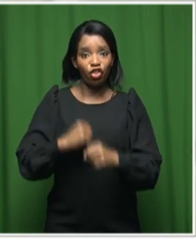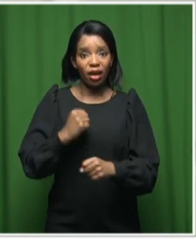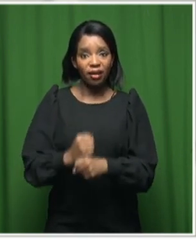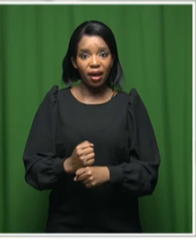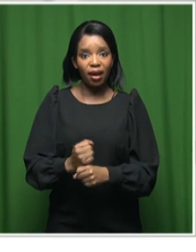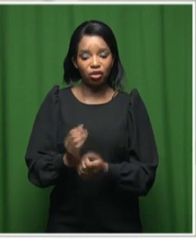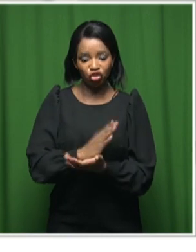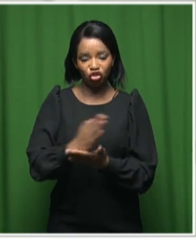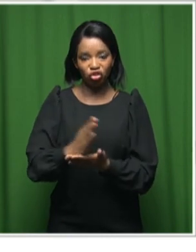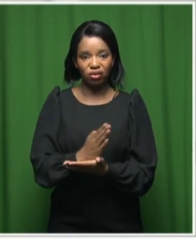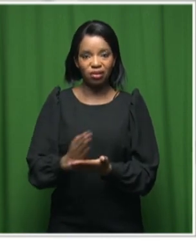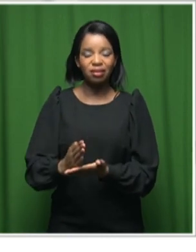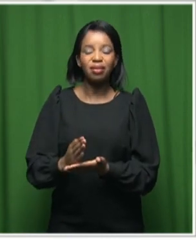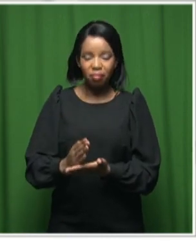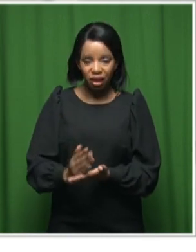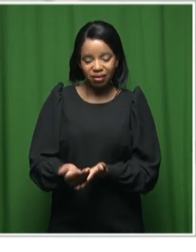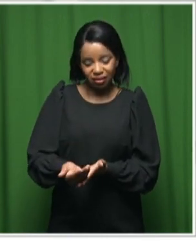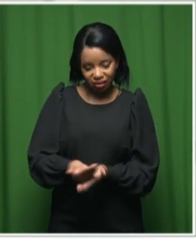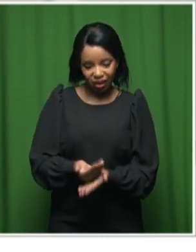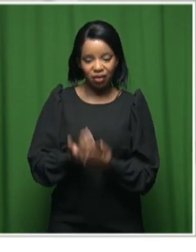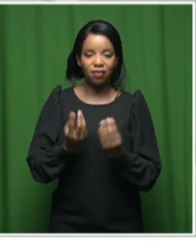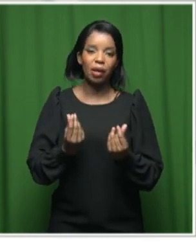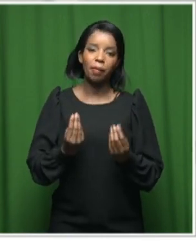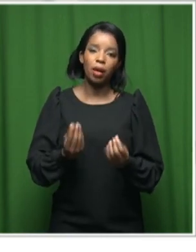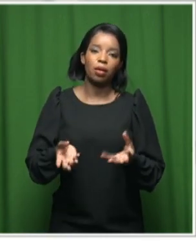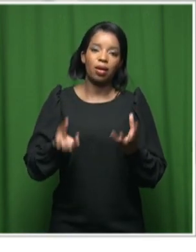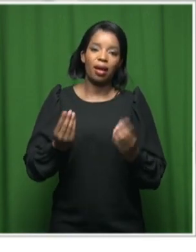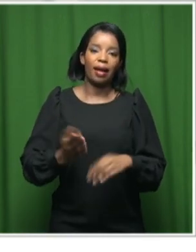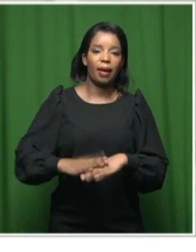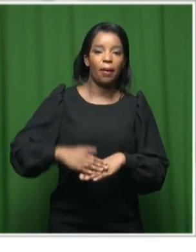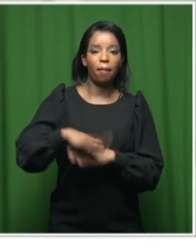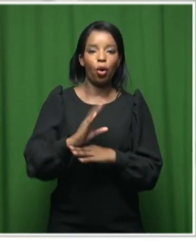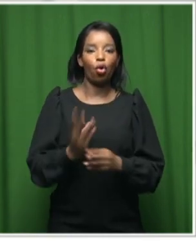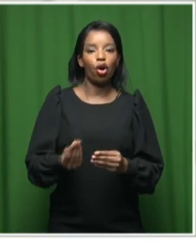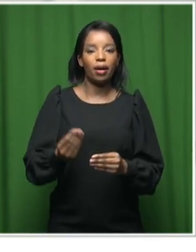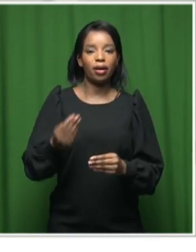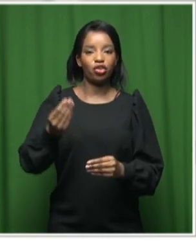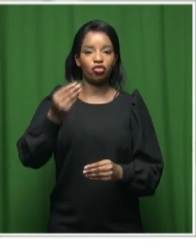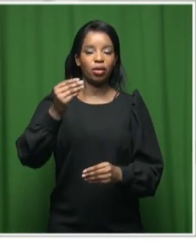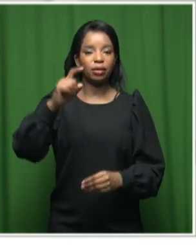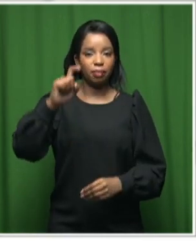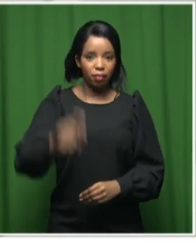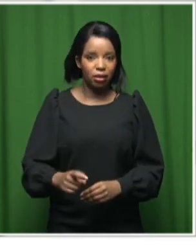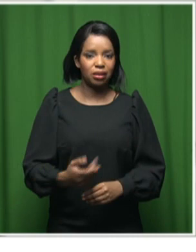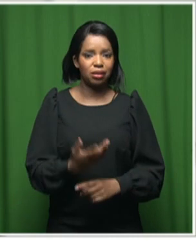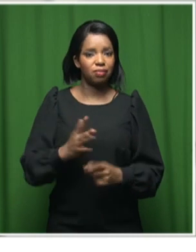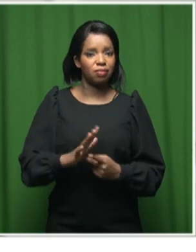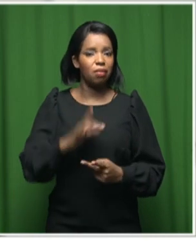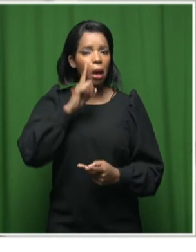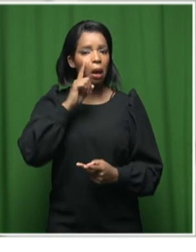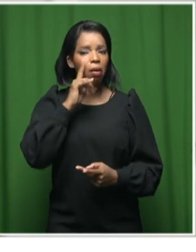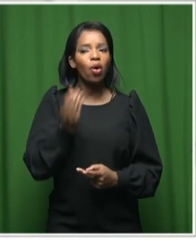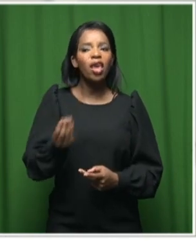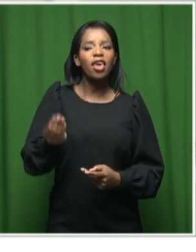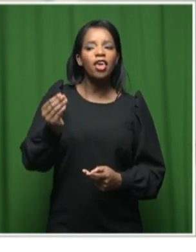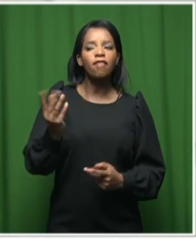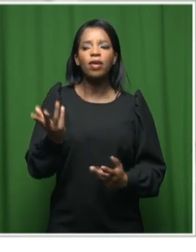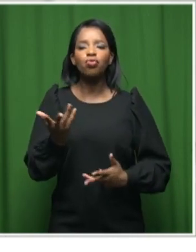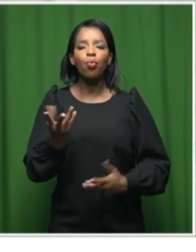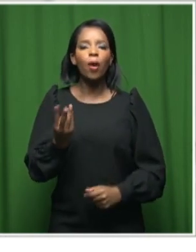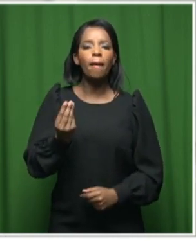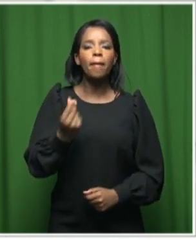can sustain saving those monies and get more interest out of them, and also look at investment rather than